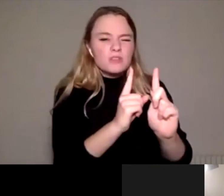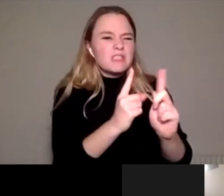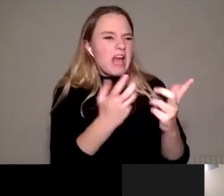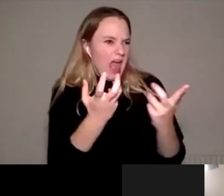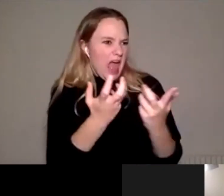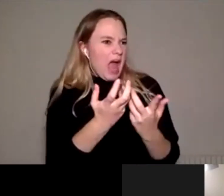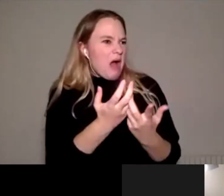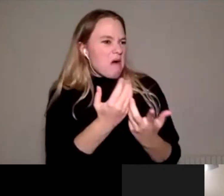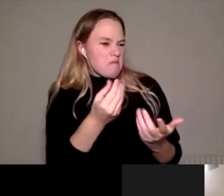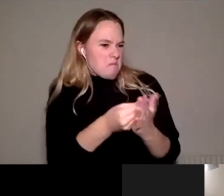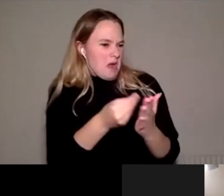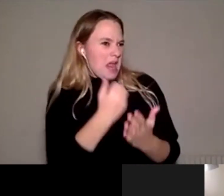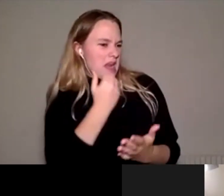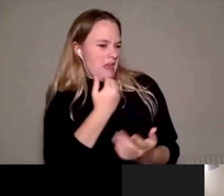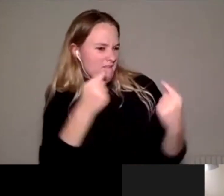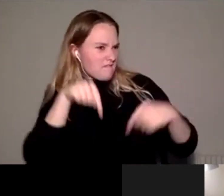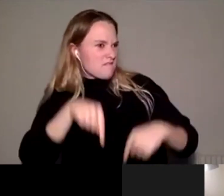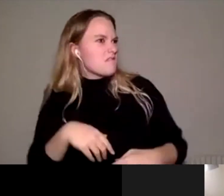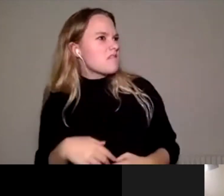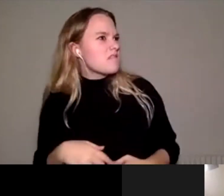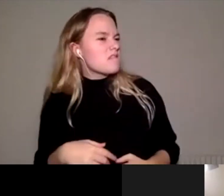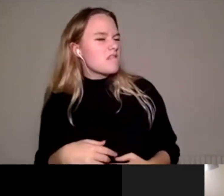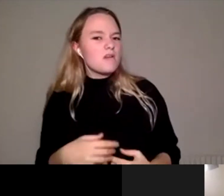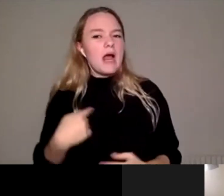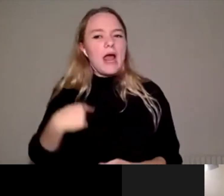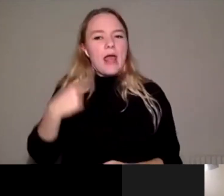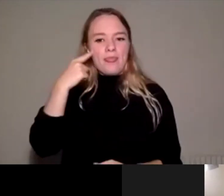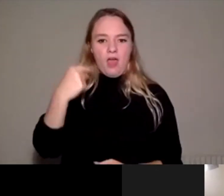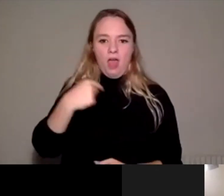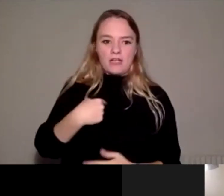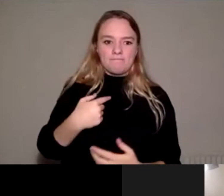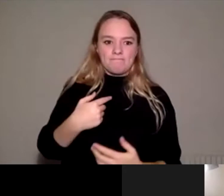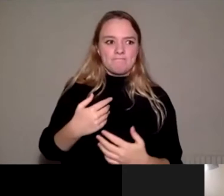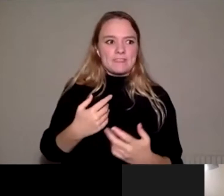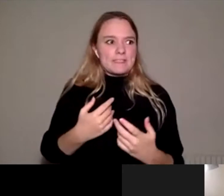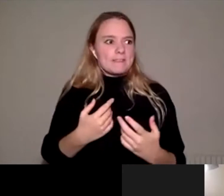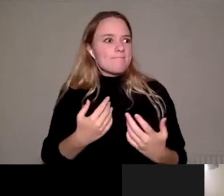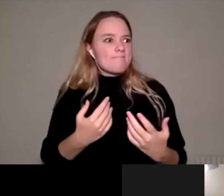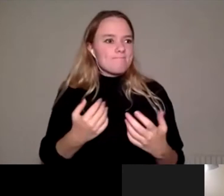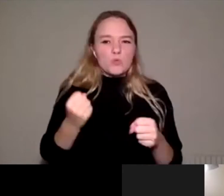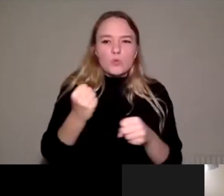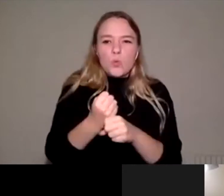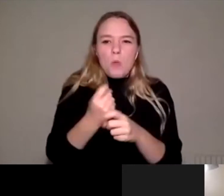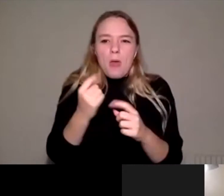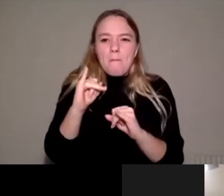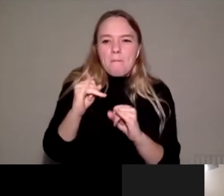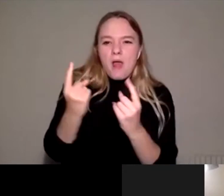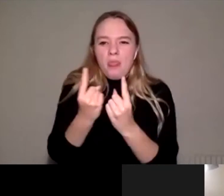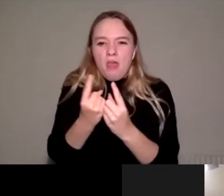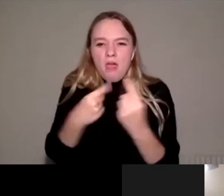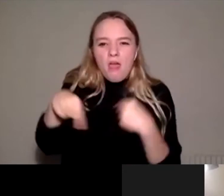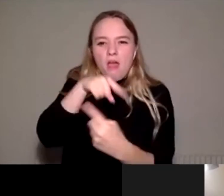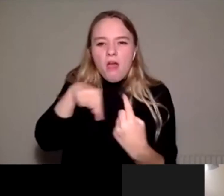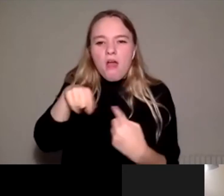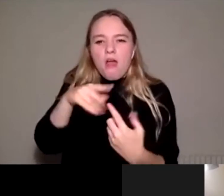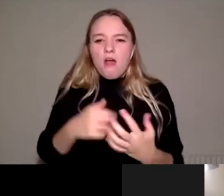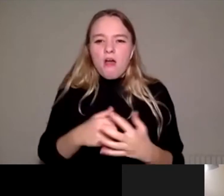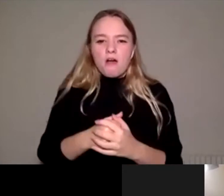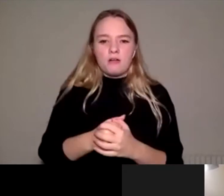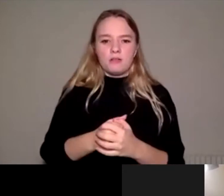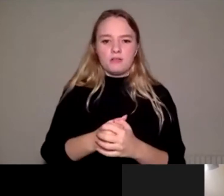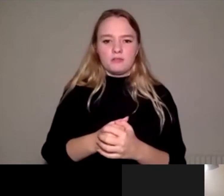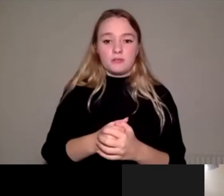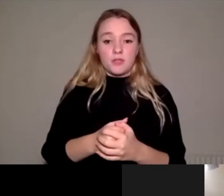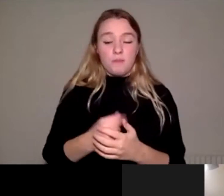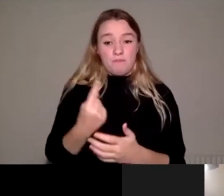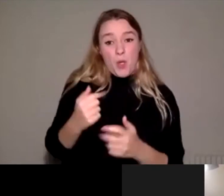live here?" and assuming that I'm in the area to cause trouble. The same with my brother. He was once too afraid to continue